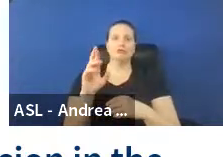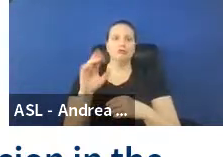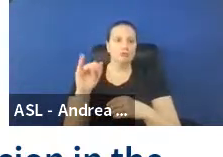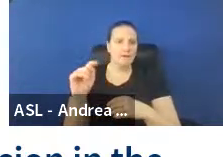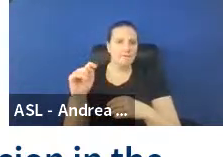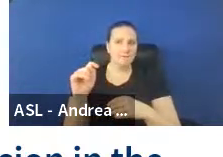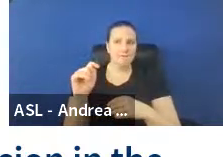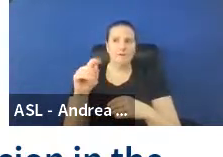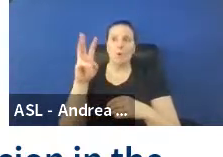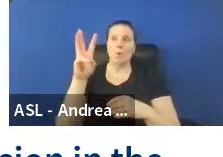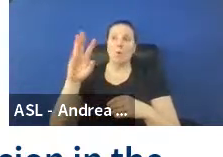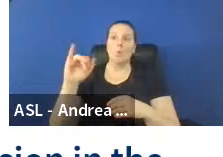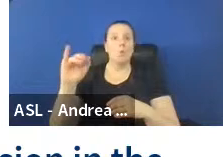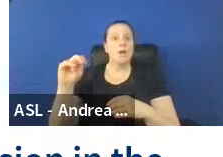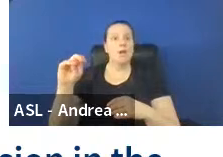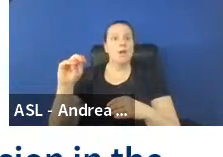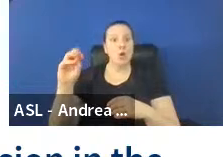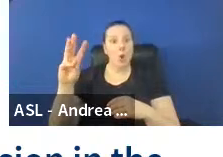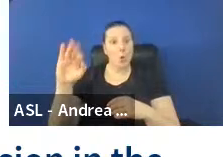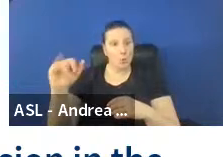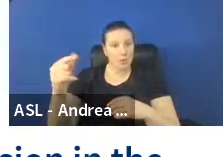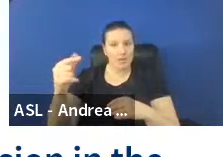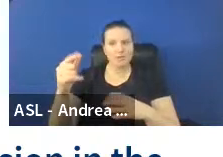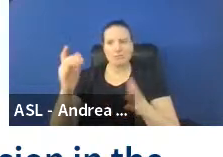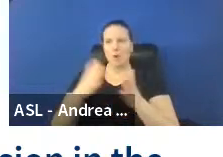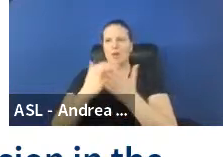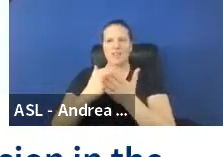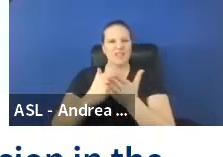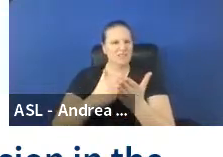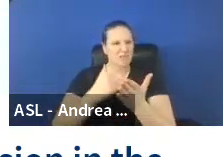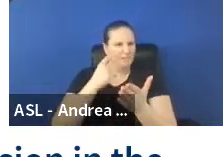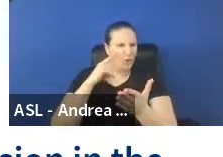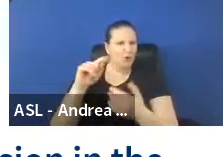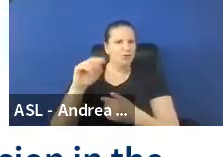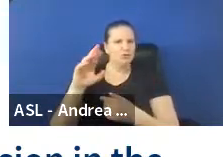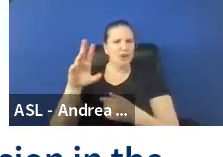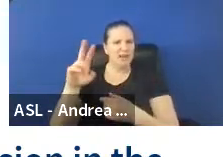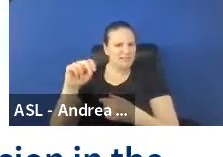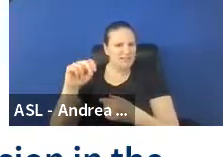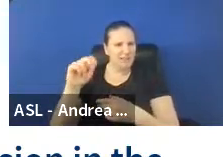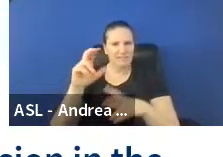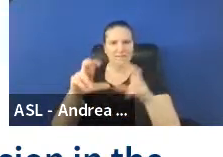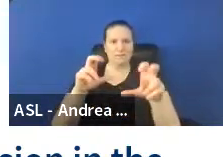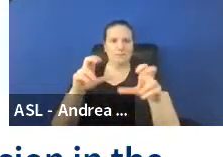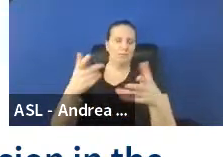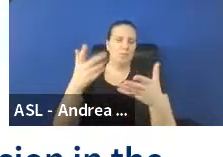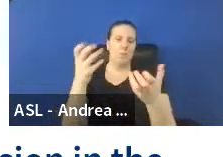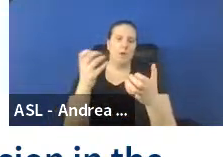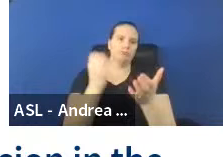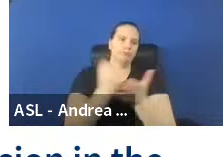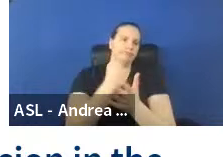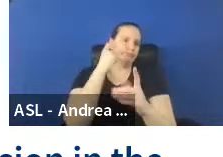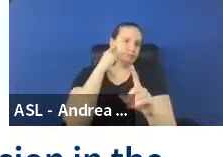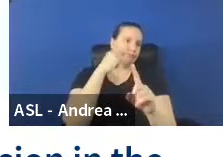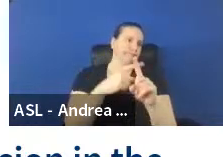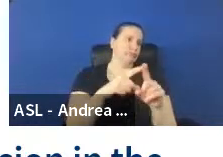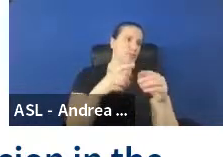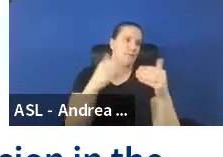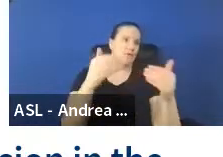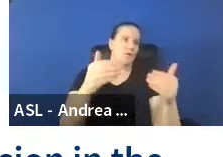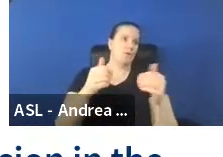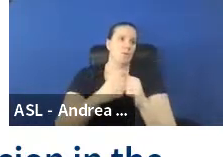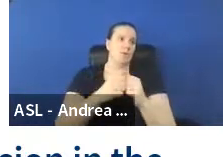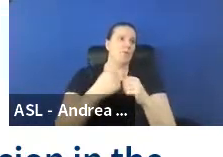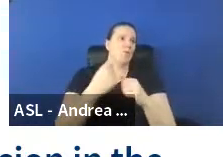winnowing or smaller list of transit investments that we think we would continue to optimize and move forward with